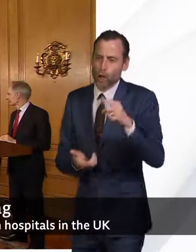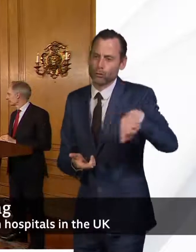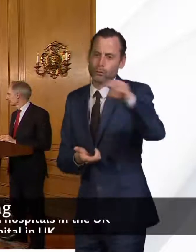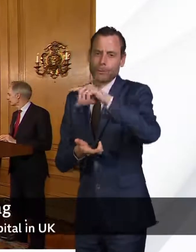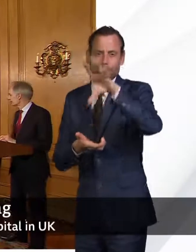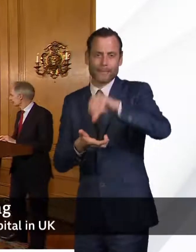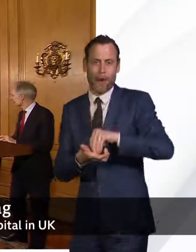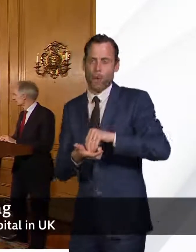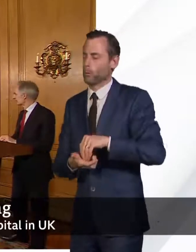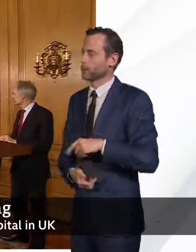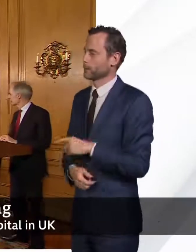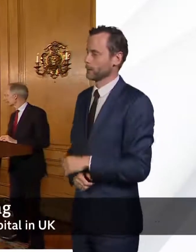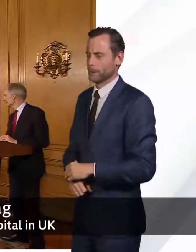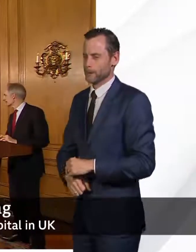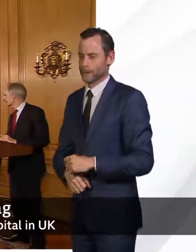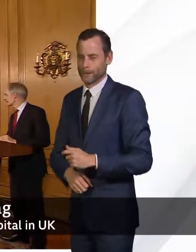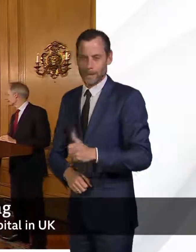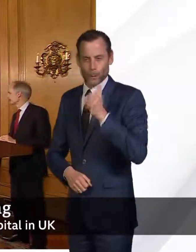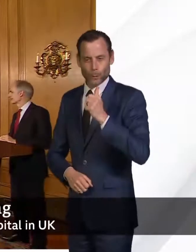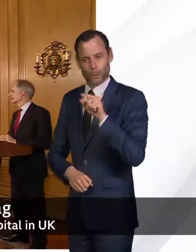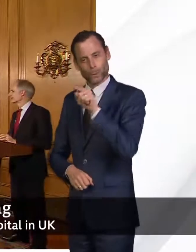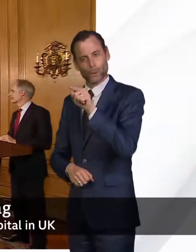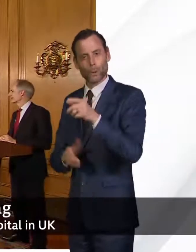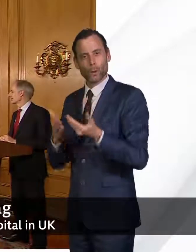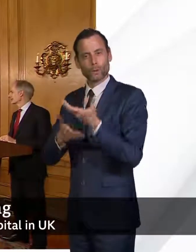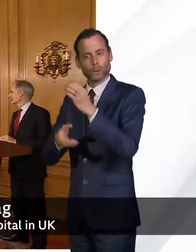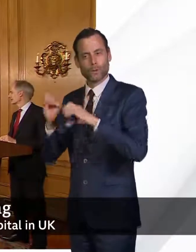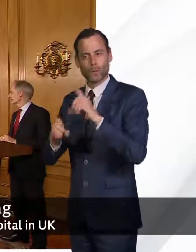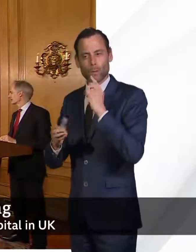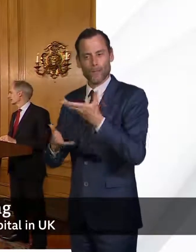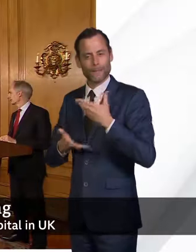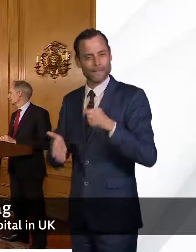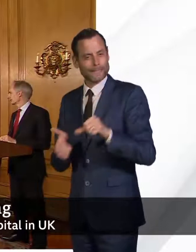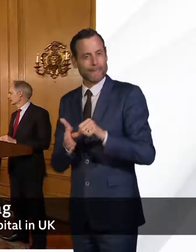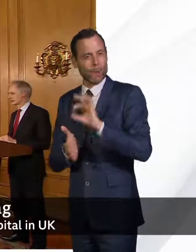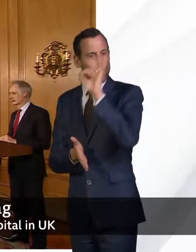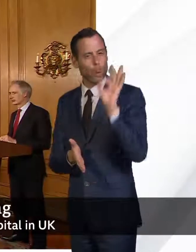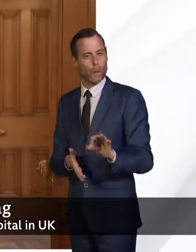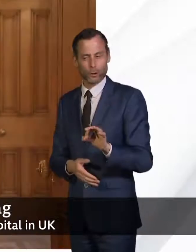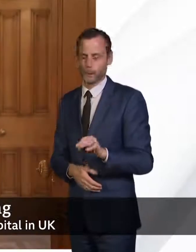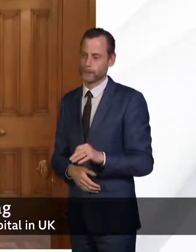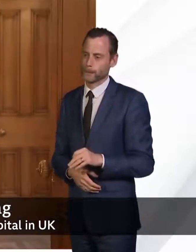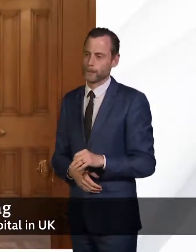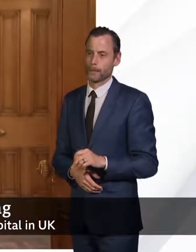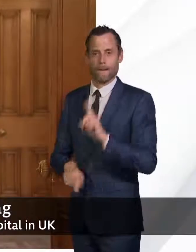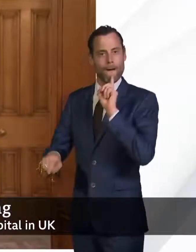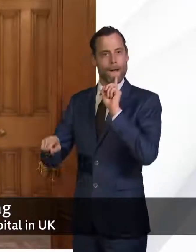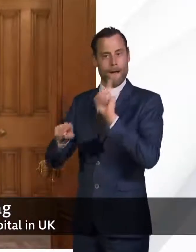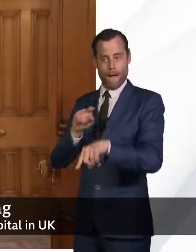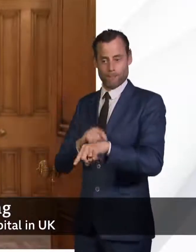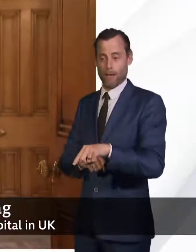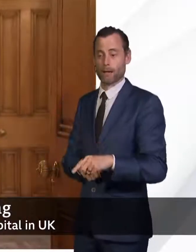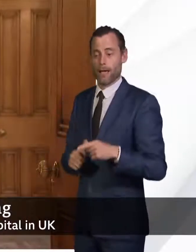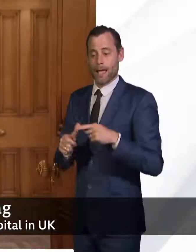I knew we'd get some tough questions from The New Scientist. The answer to your questions are as soon as possible and as many